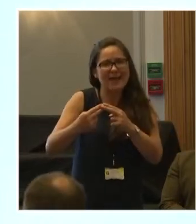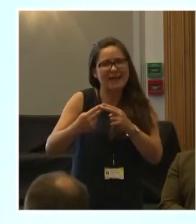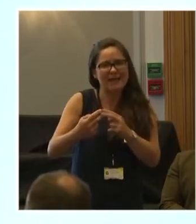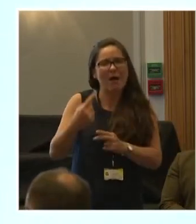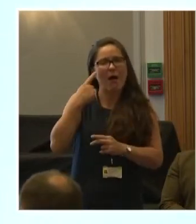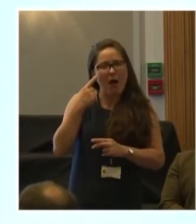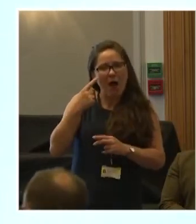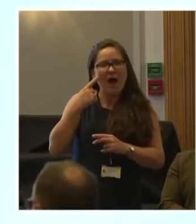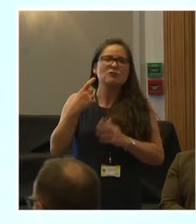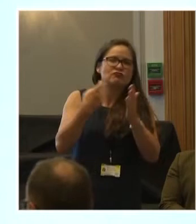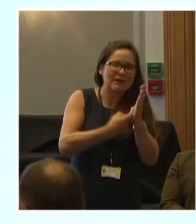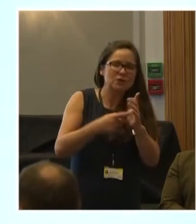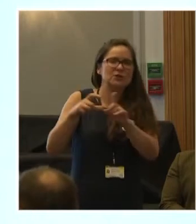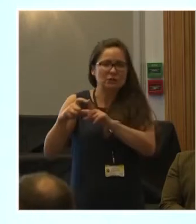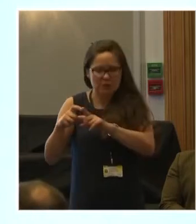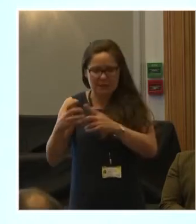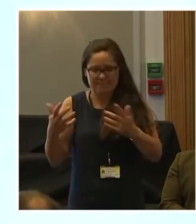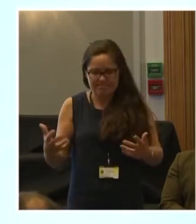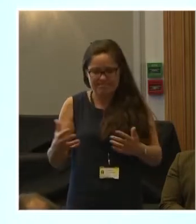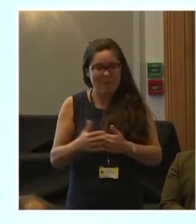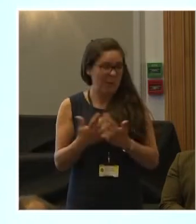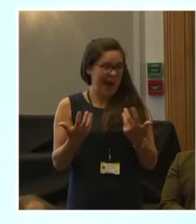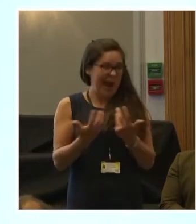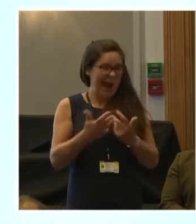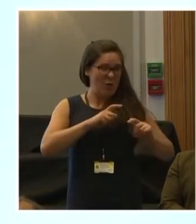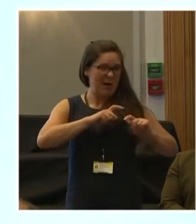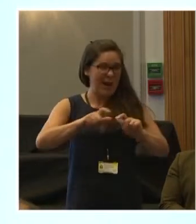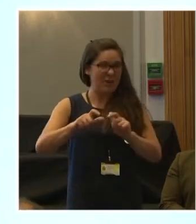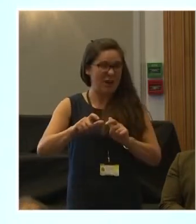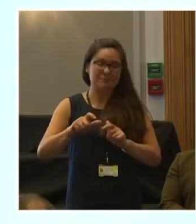the donations and support that we receive by our community.